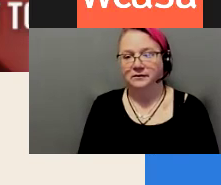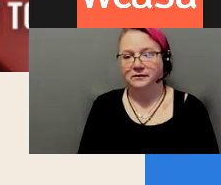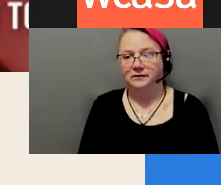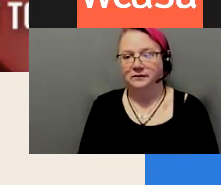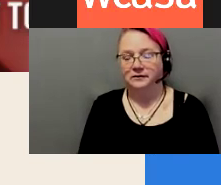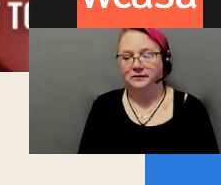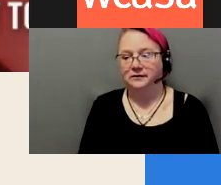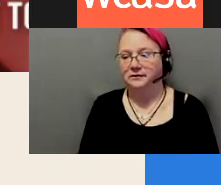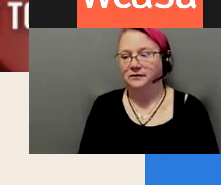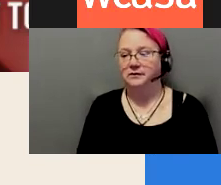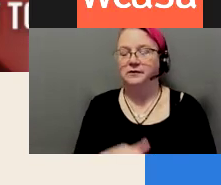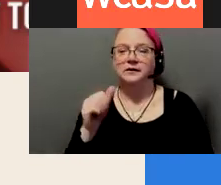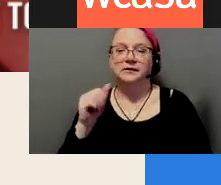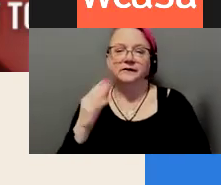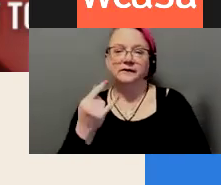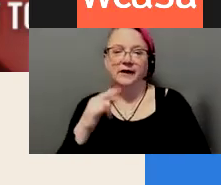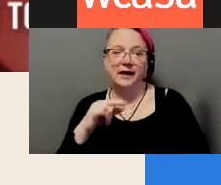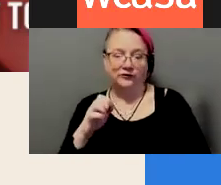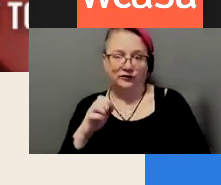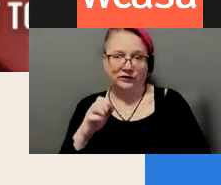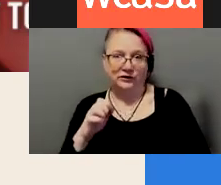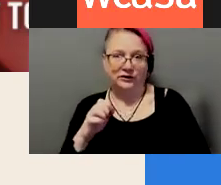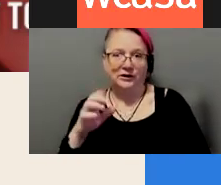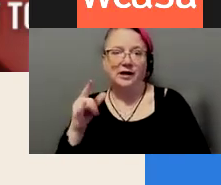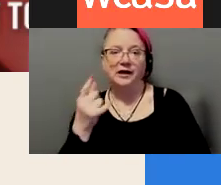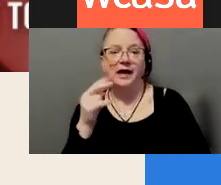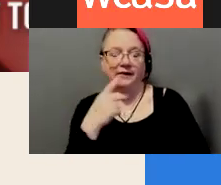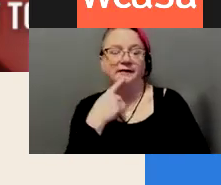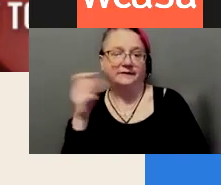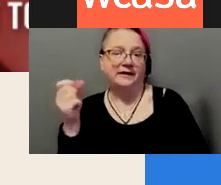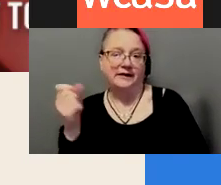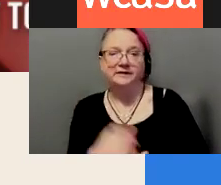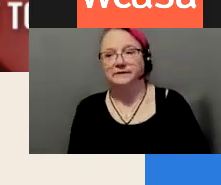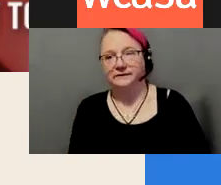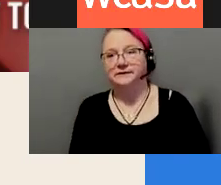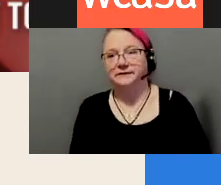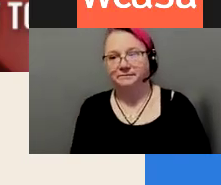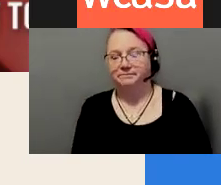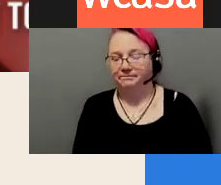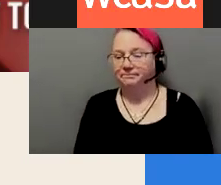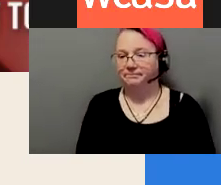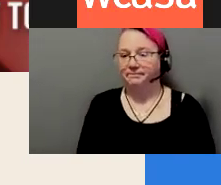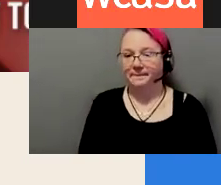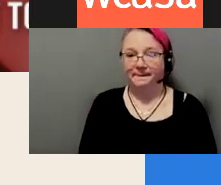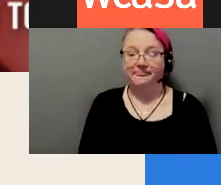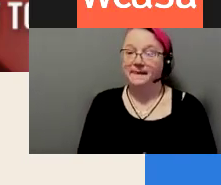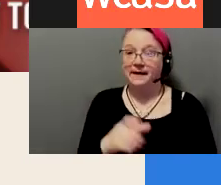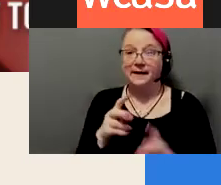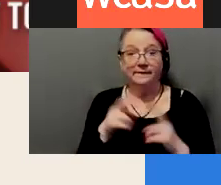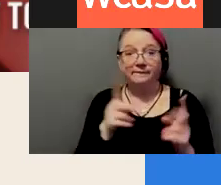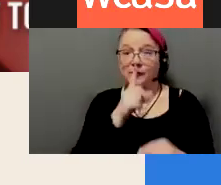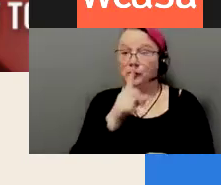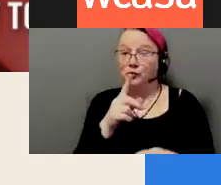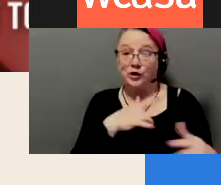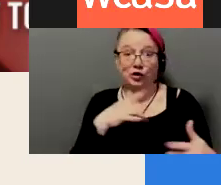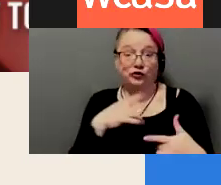Hi, Megan. This is Angie. Caitlin is saying yes. Yeah, it's a very real concern.